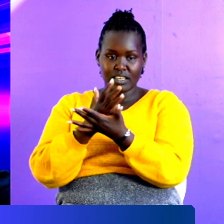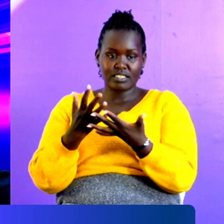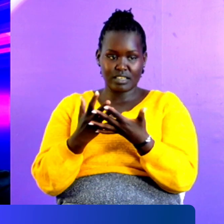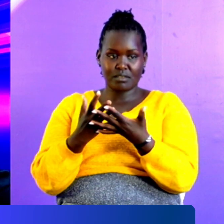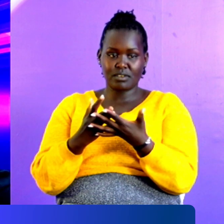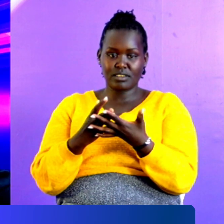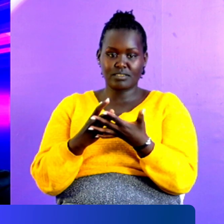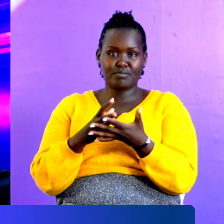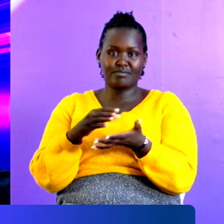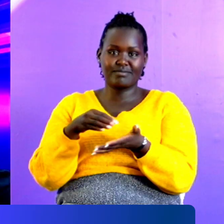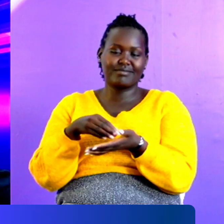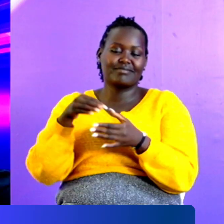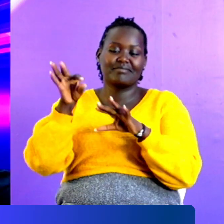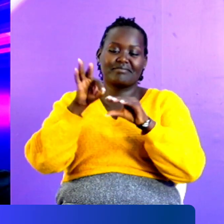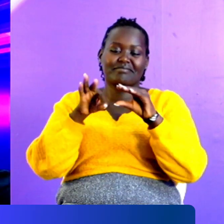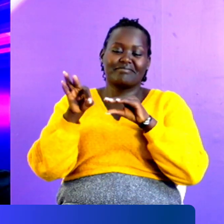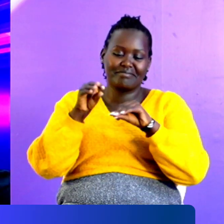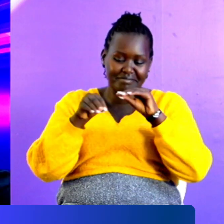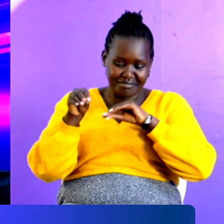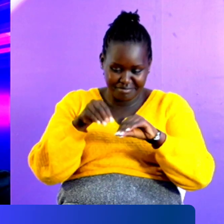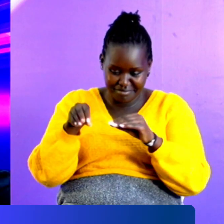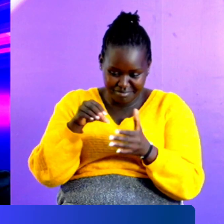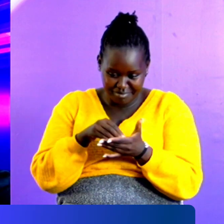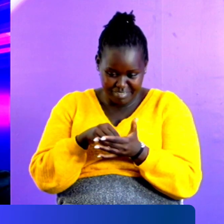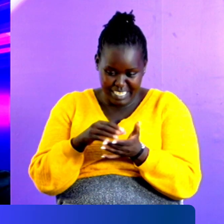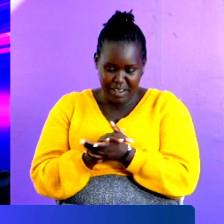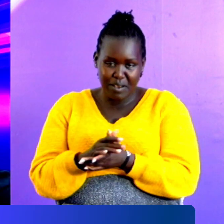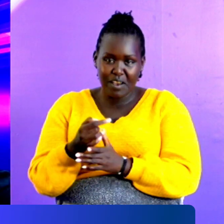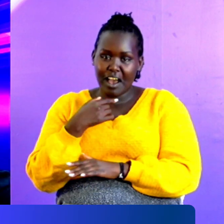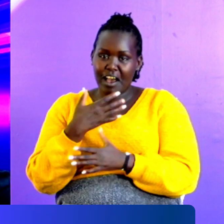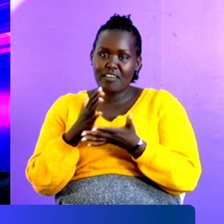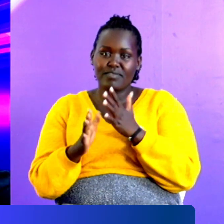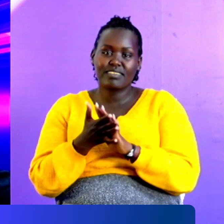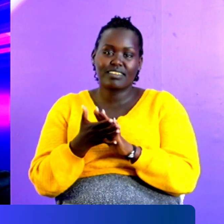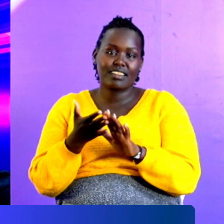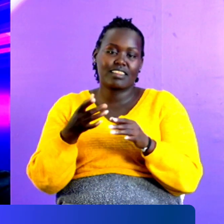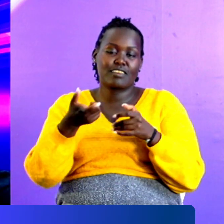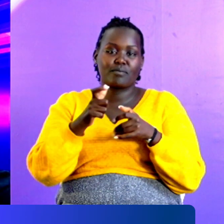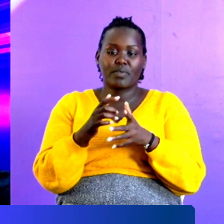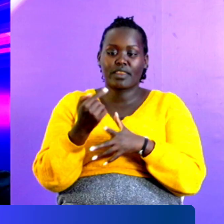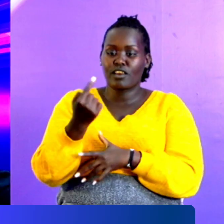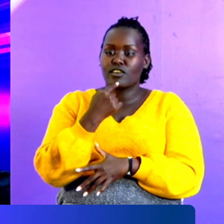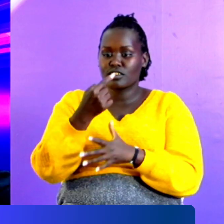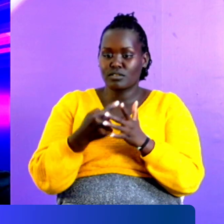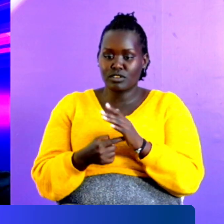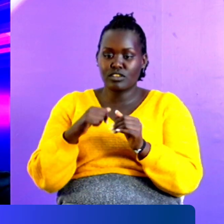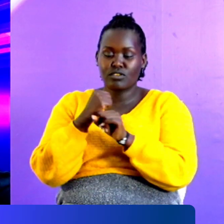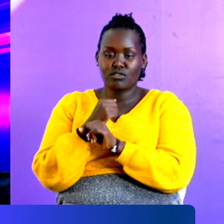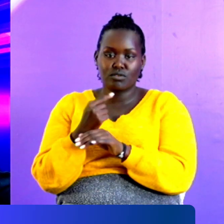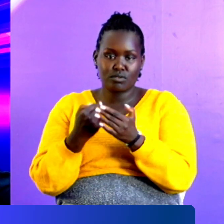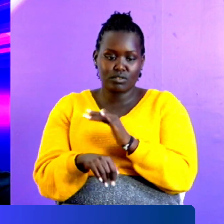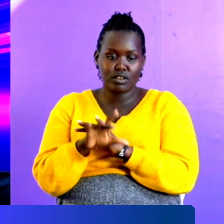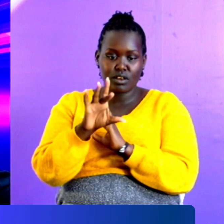Some of us went into polling stations. But anyway, I have nothing to add, subtract, divide on what Joshua Okayo has said. Only that you have to